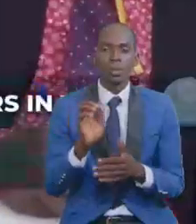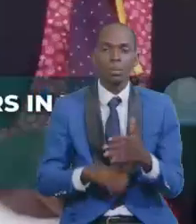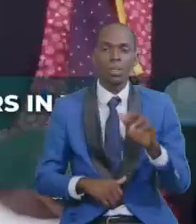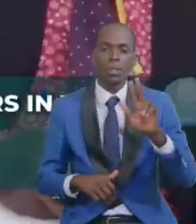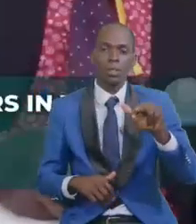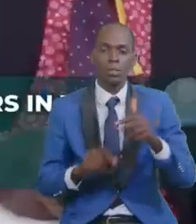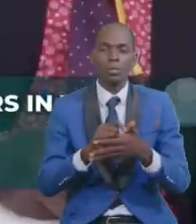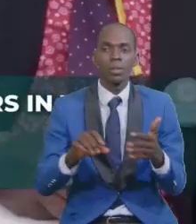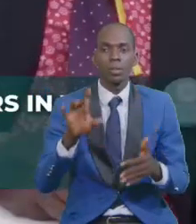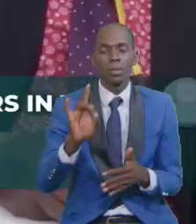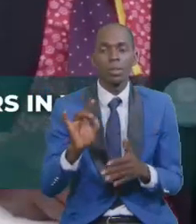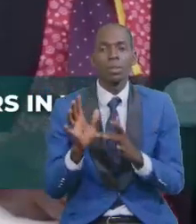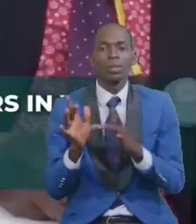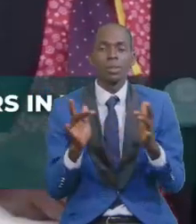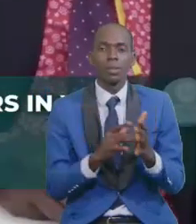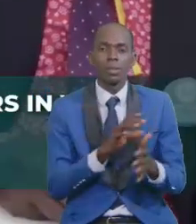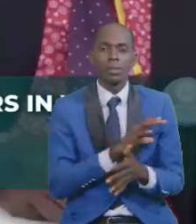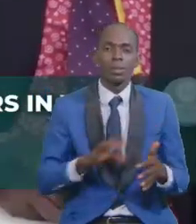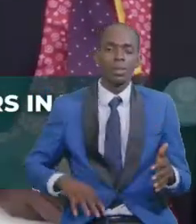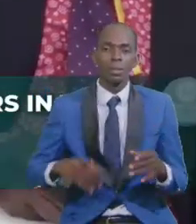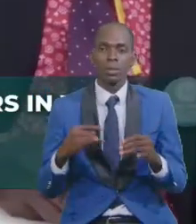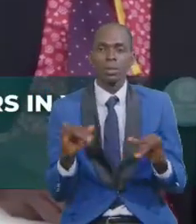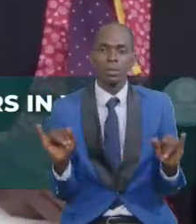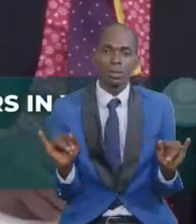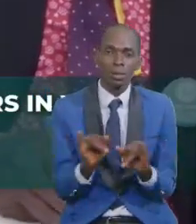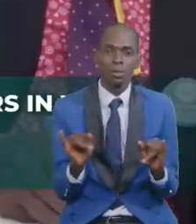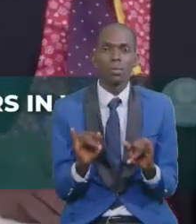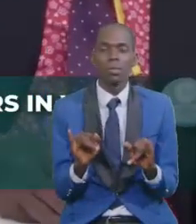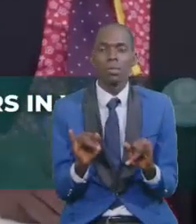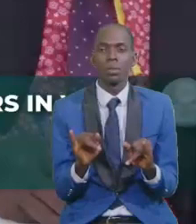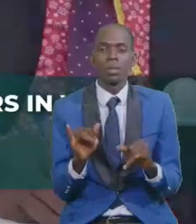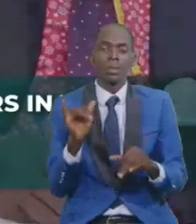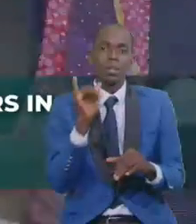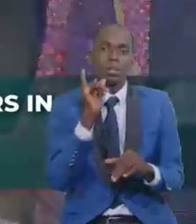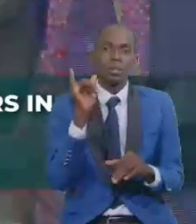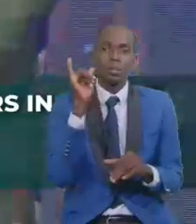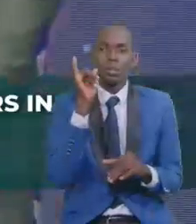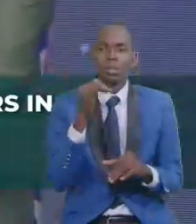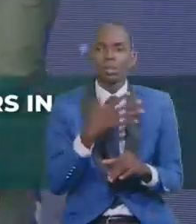8, Jesus Christ the same, yesterday